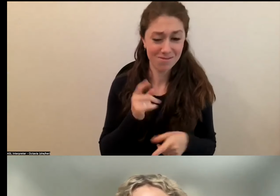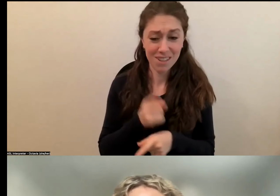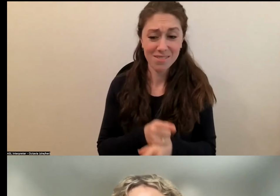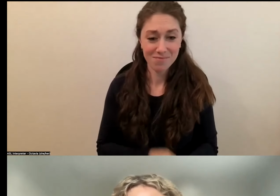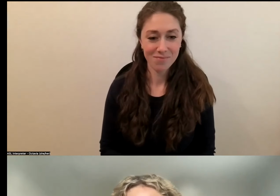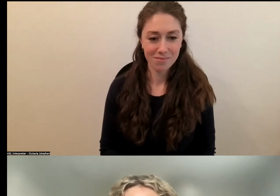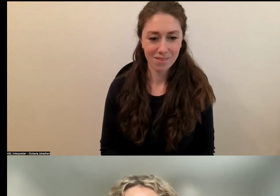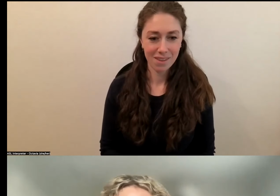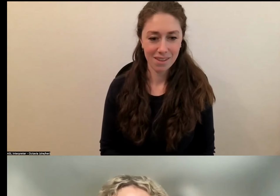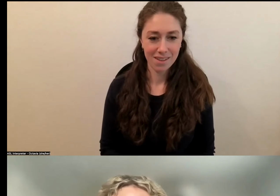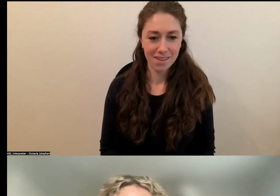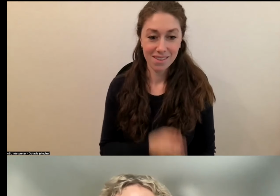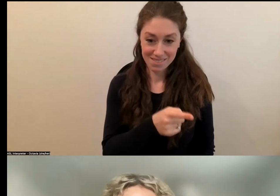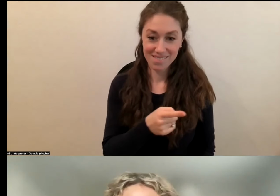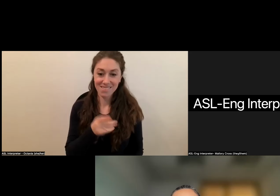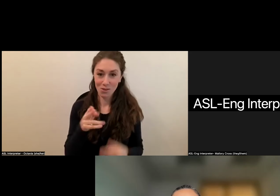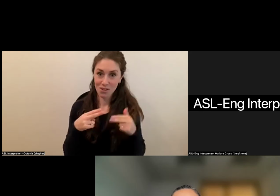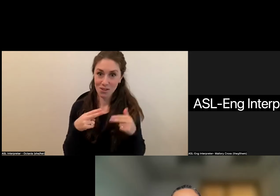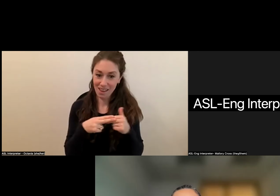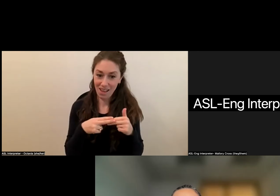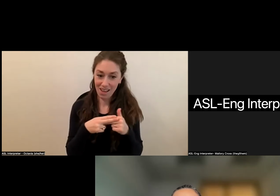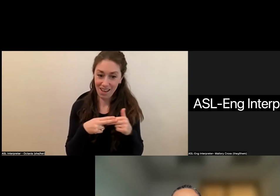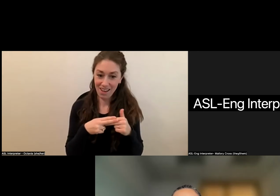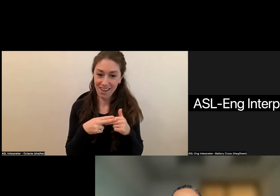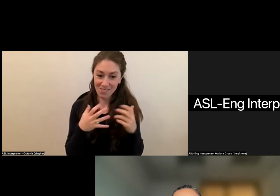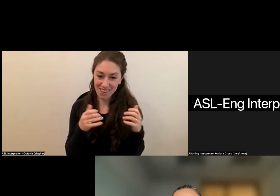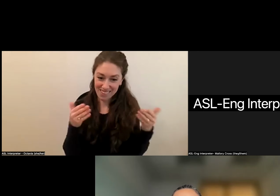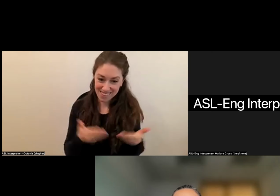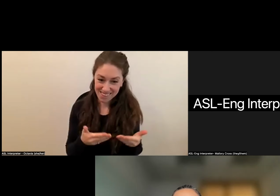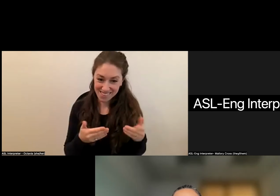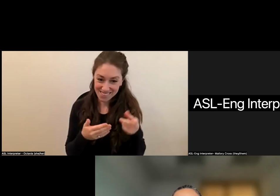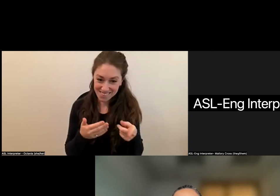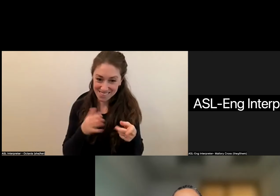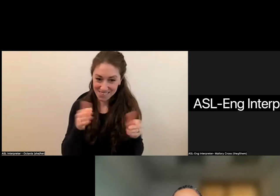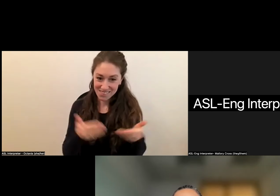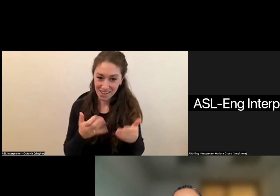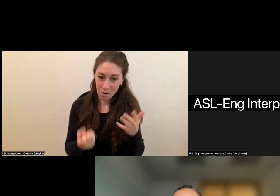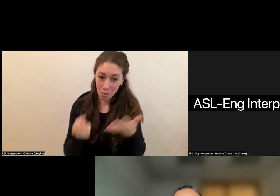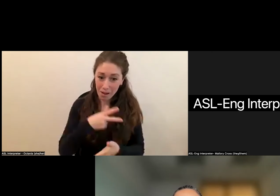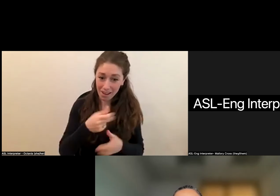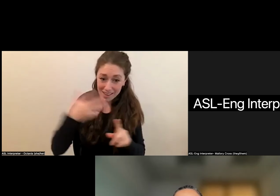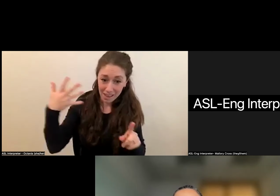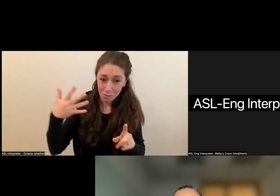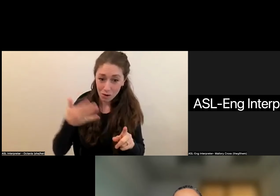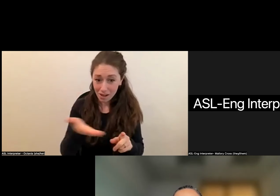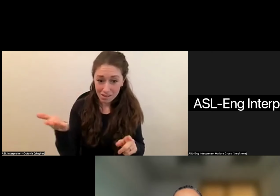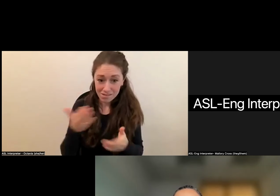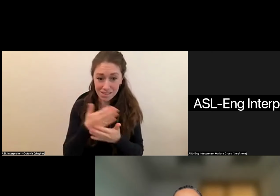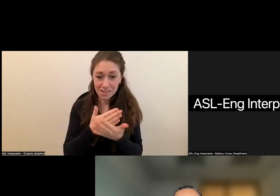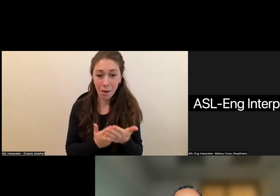see, we included your slides in your introduction, and we wanted to go back and give you a chance to elaborate on some of